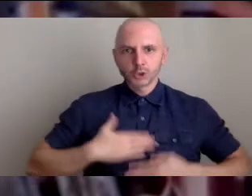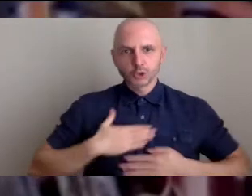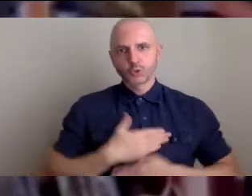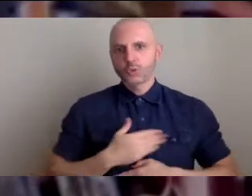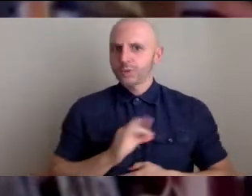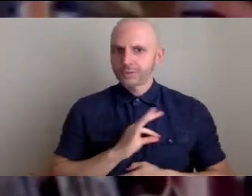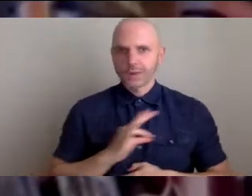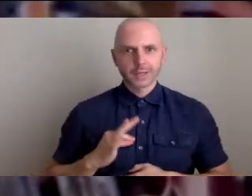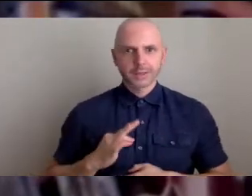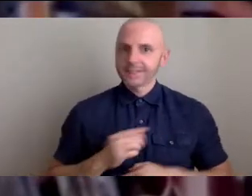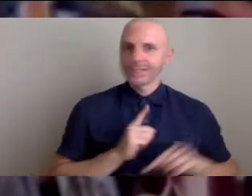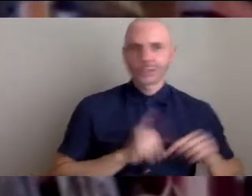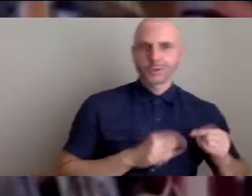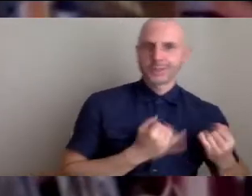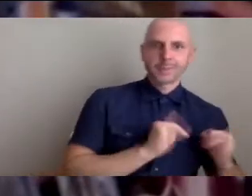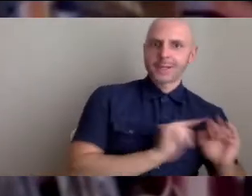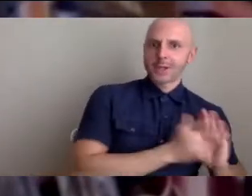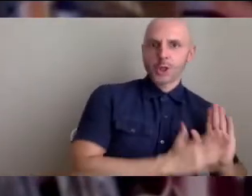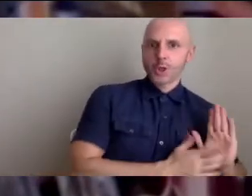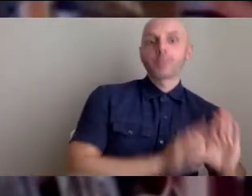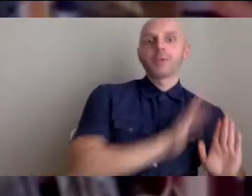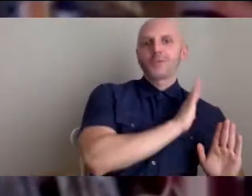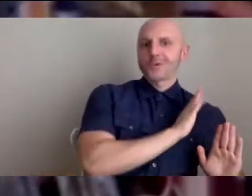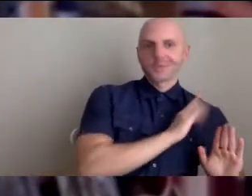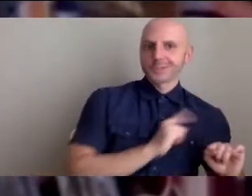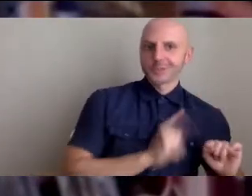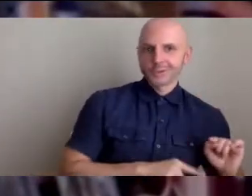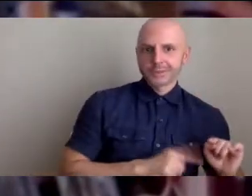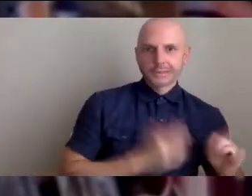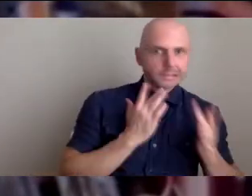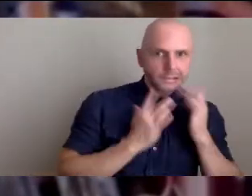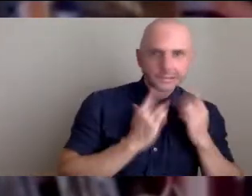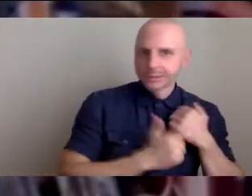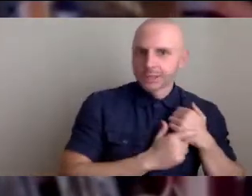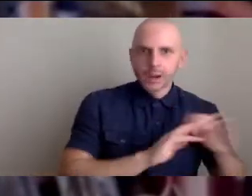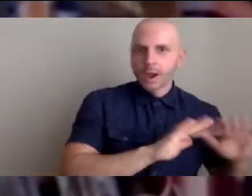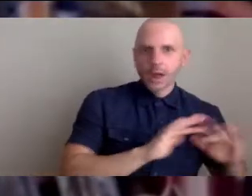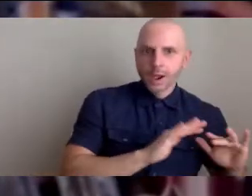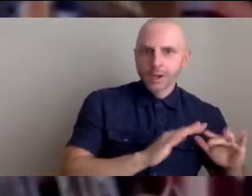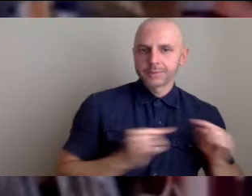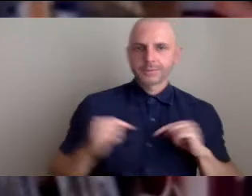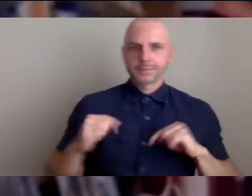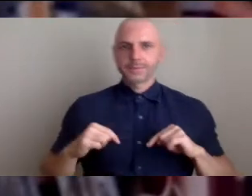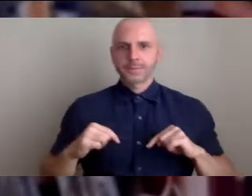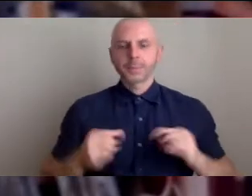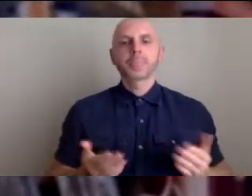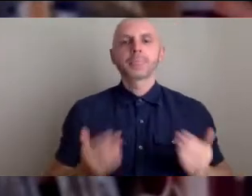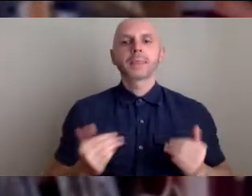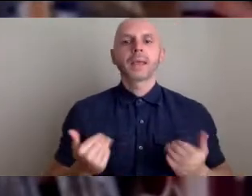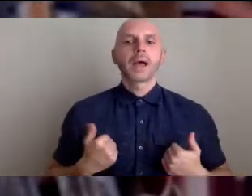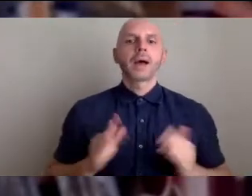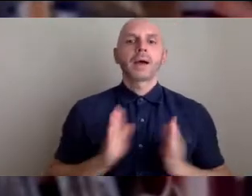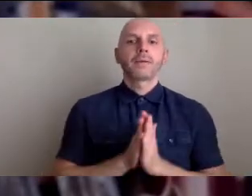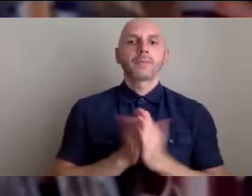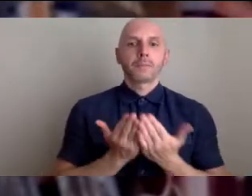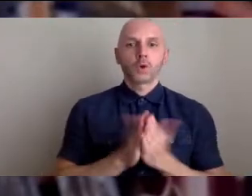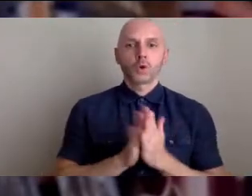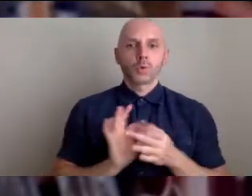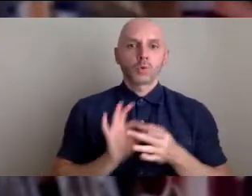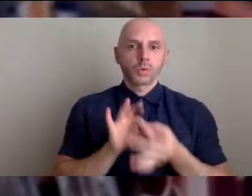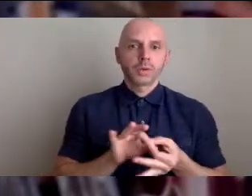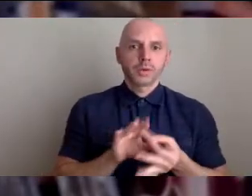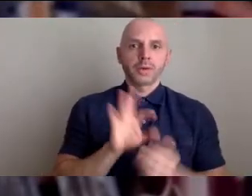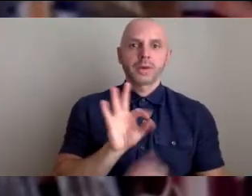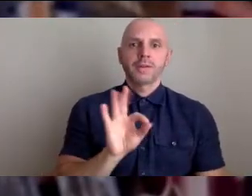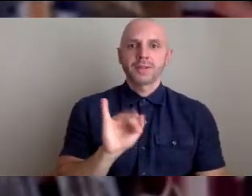a review of a book on the foundations of Anglo-American corporate fiduciary law that's coming out next year in the American Journal of